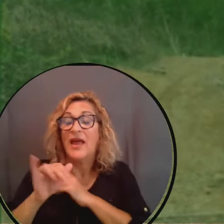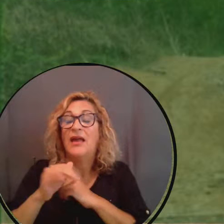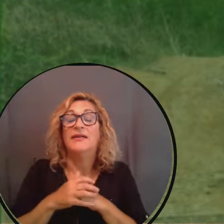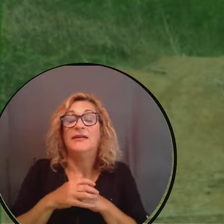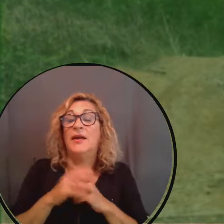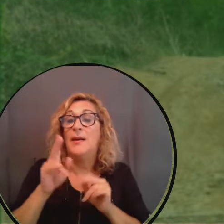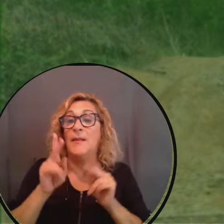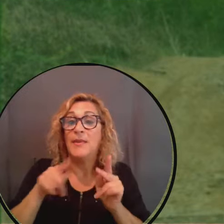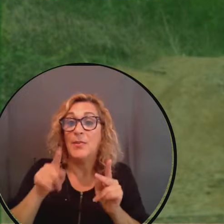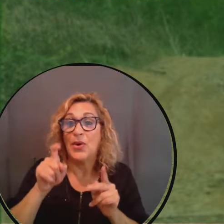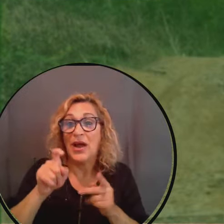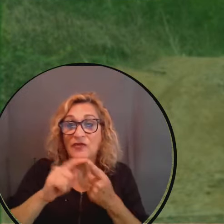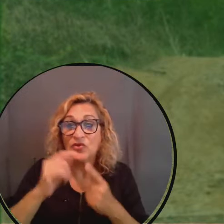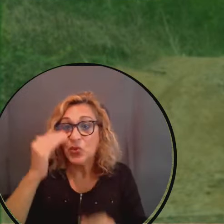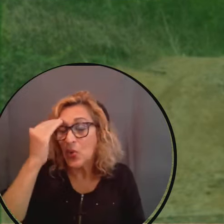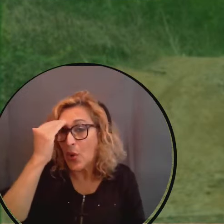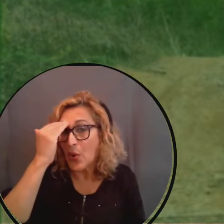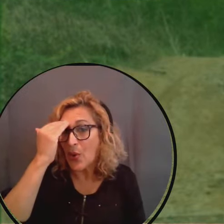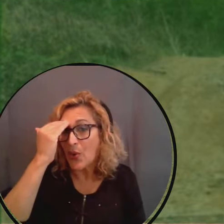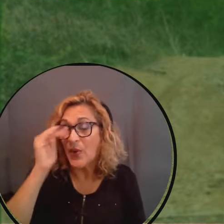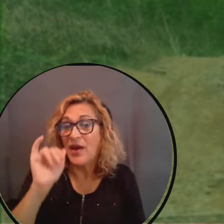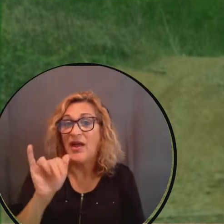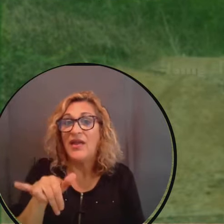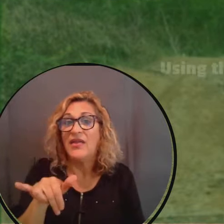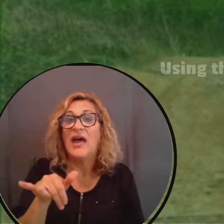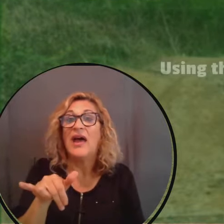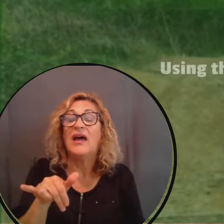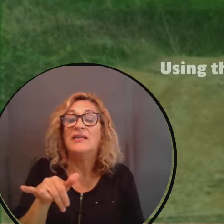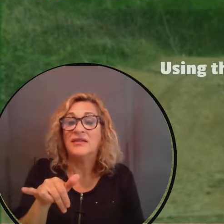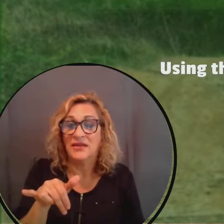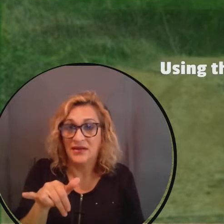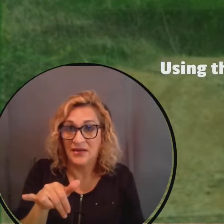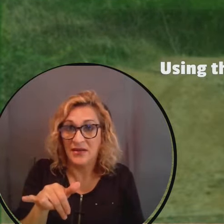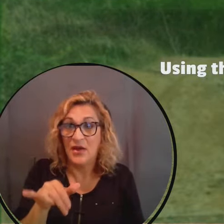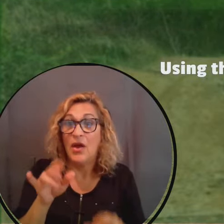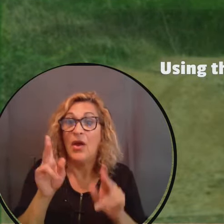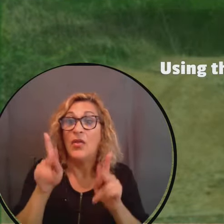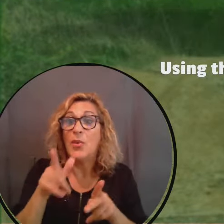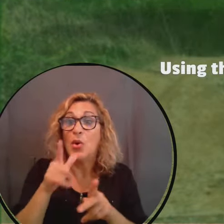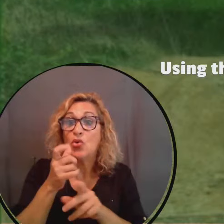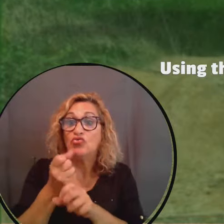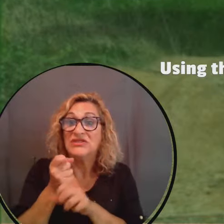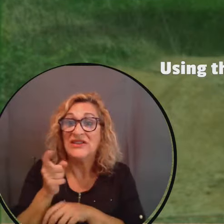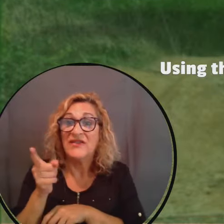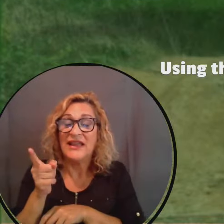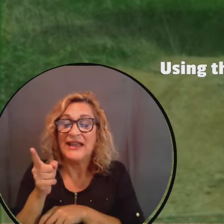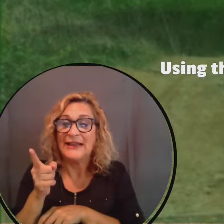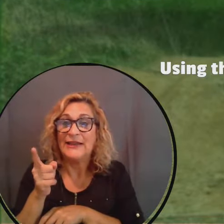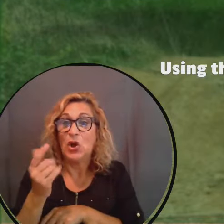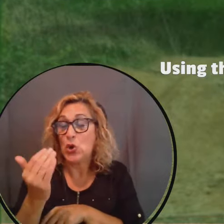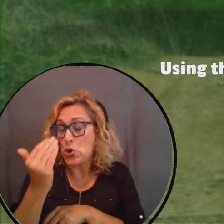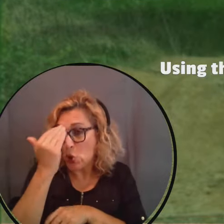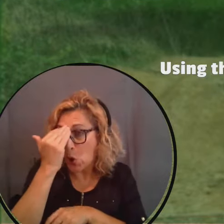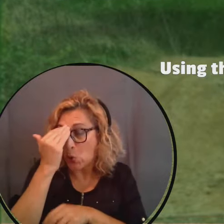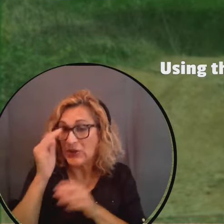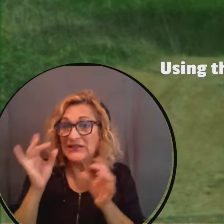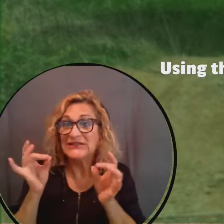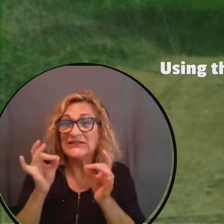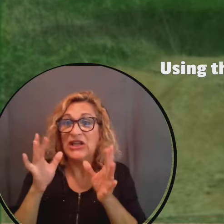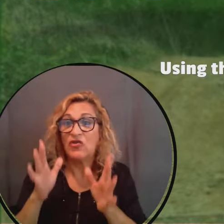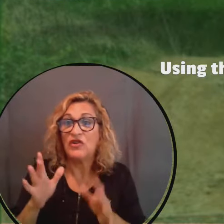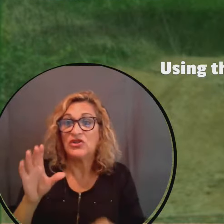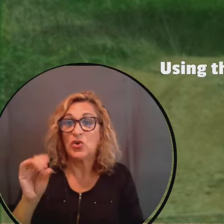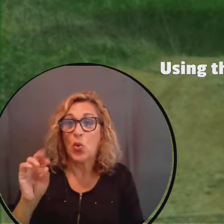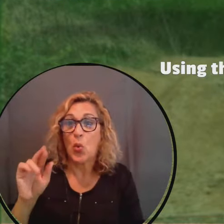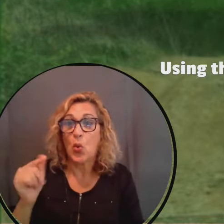had to know that the person receiving it was a known terrorist organization. And even that, and